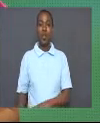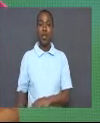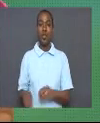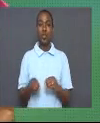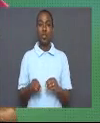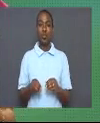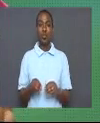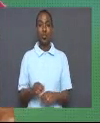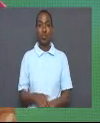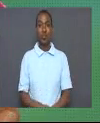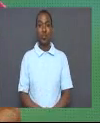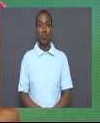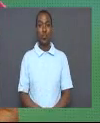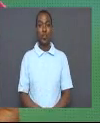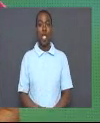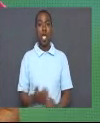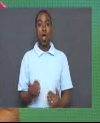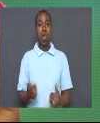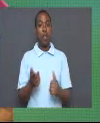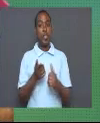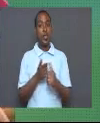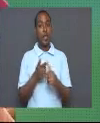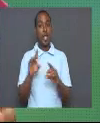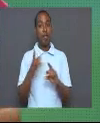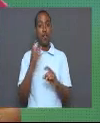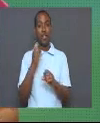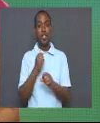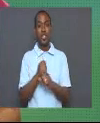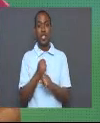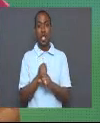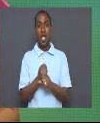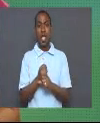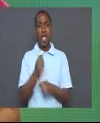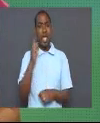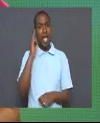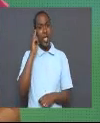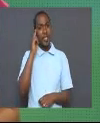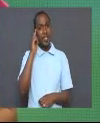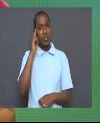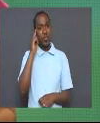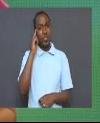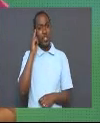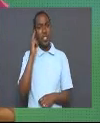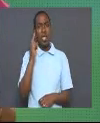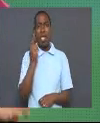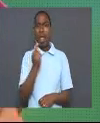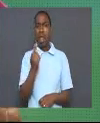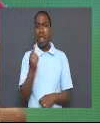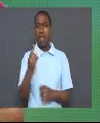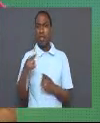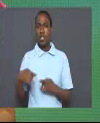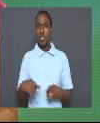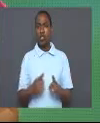Students, for our first activity, can you think of some ways you and